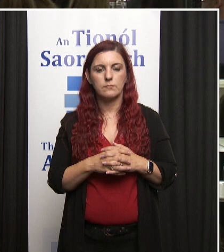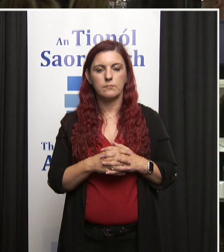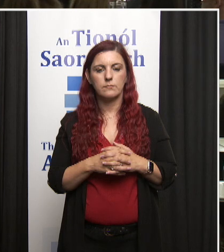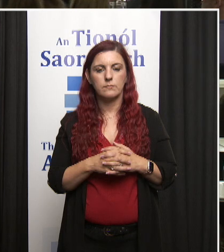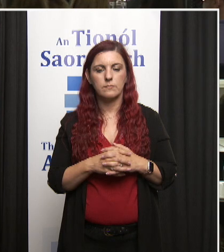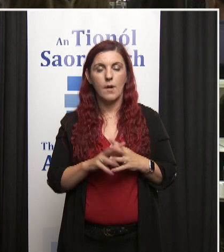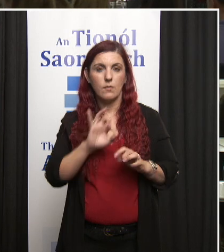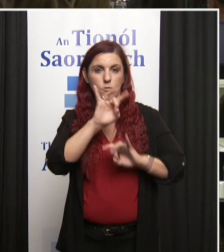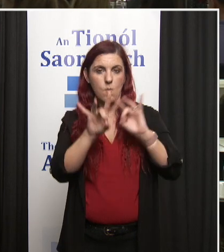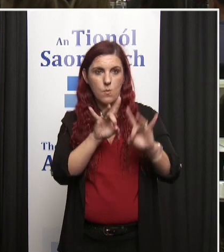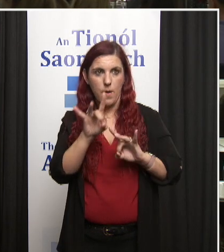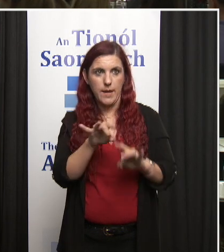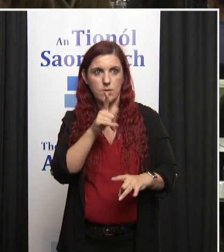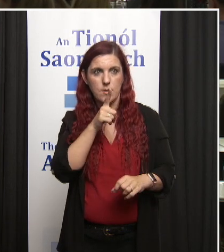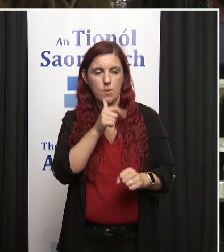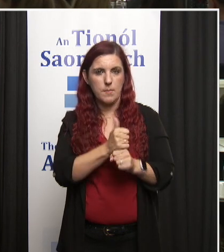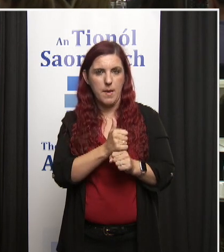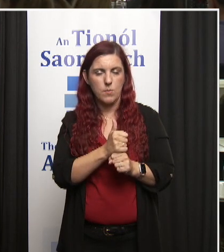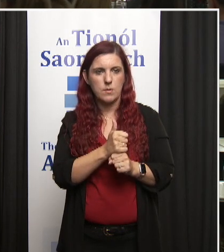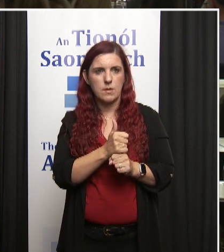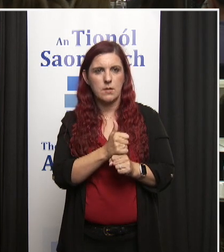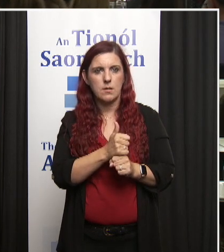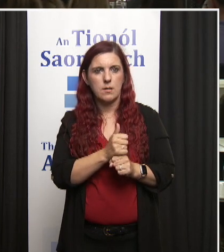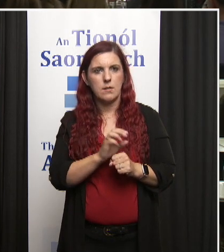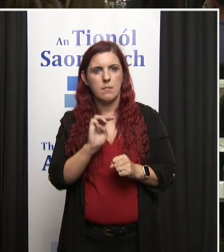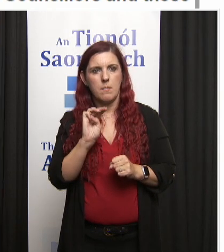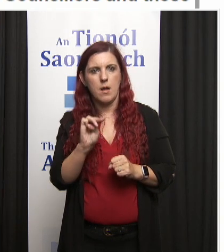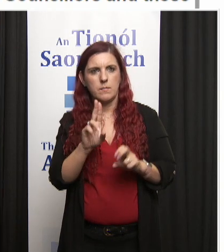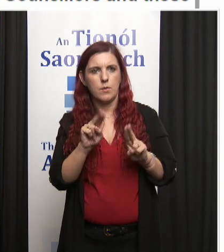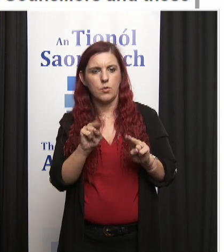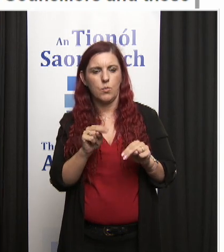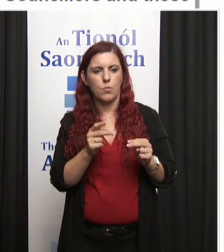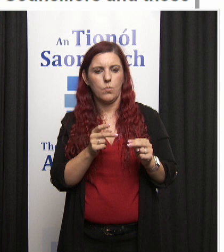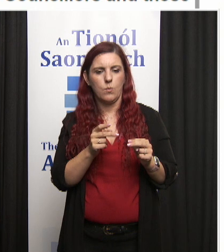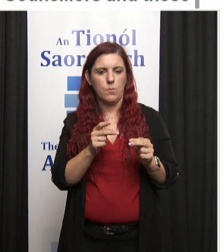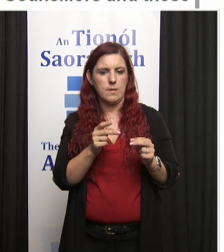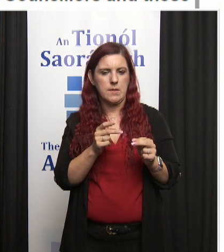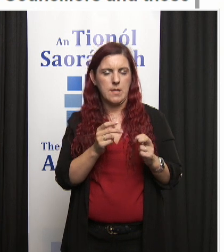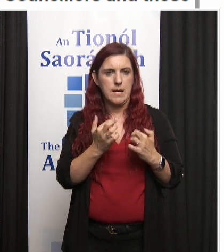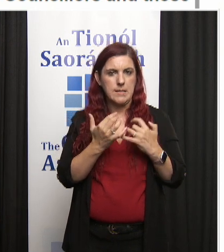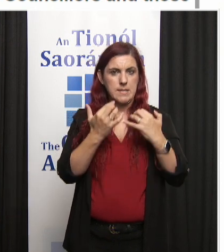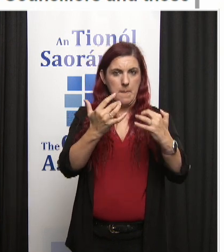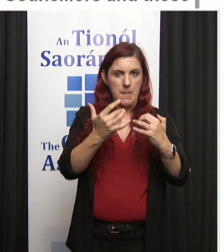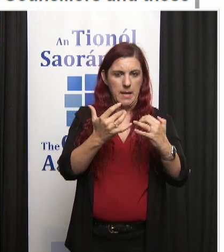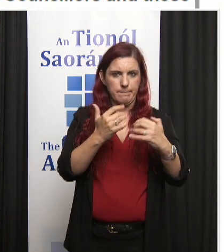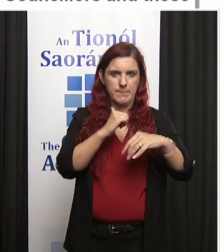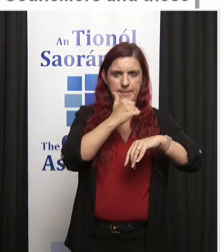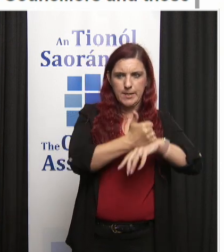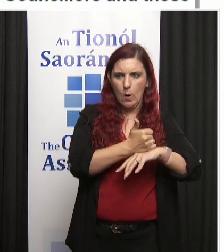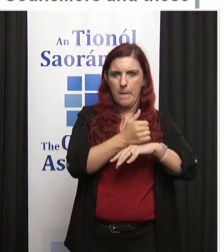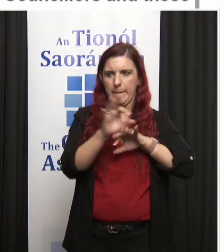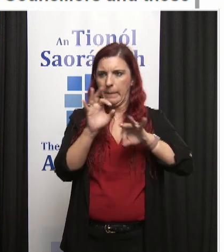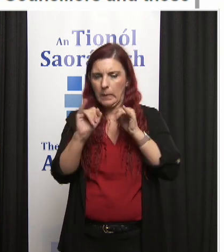onto the questions of how the possible new Dublin Assembly could be organised.